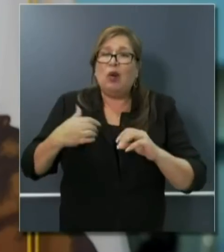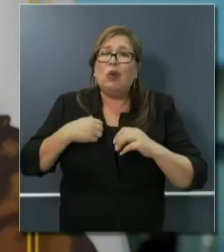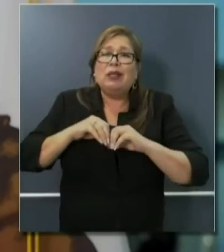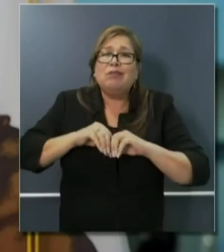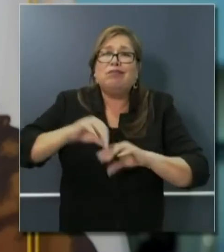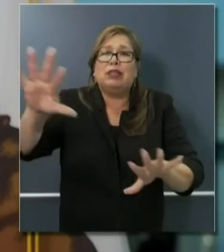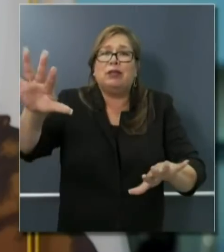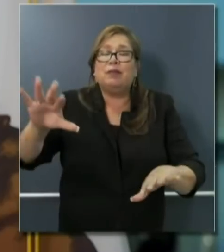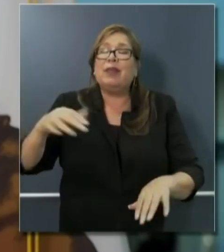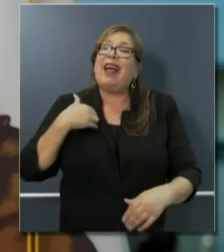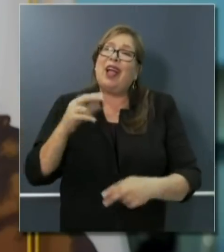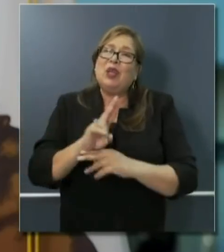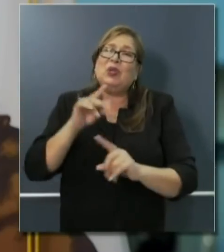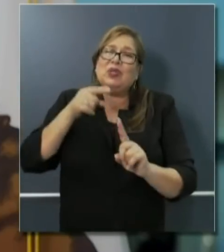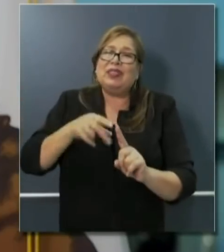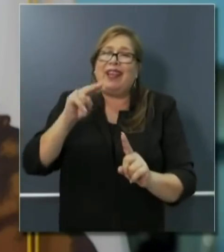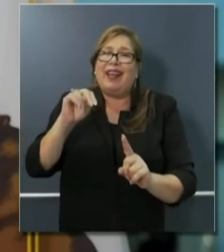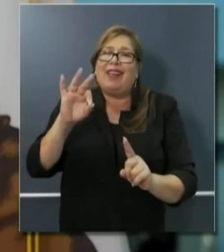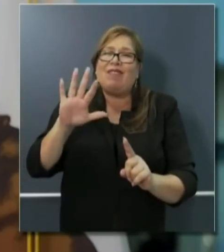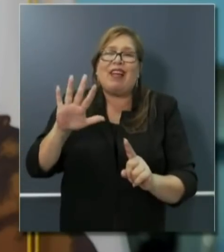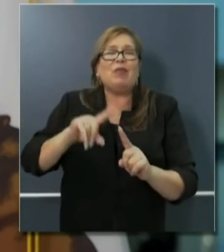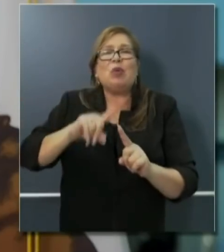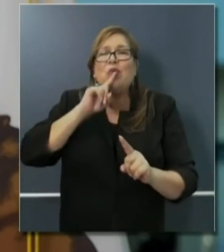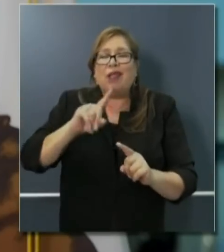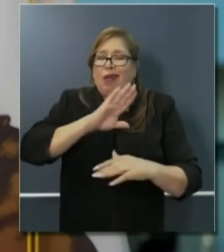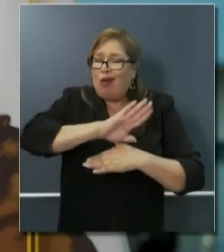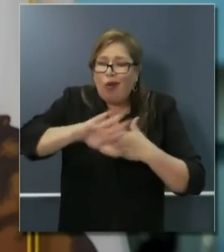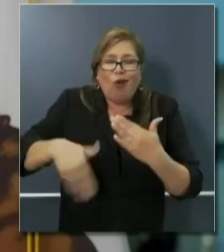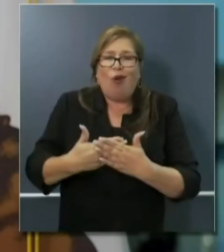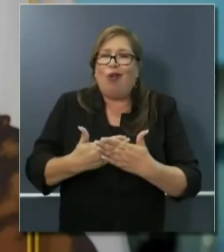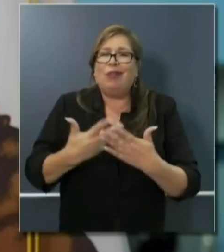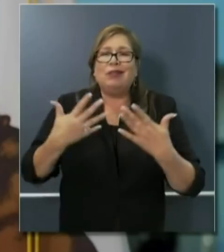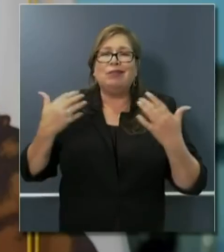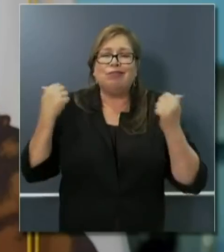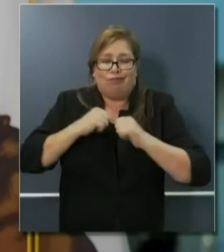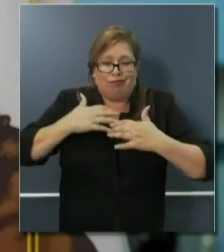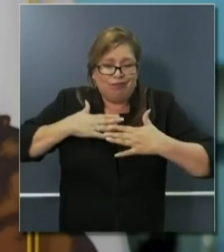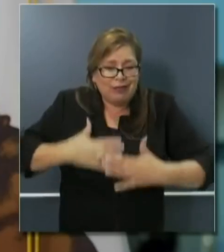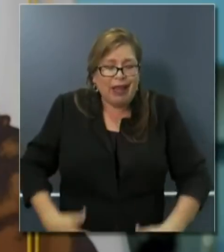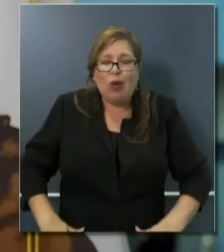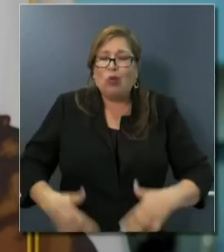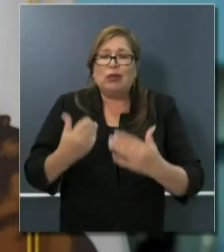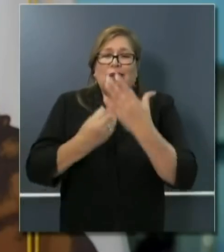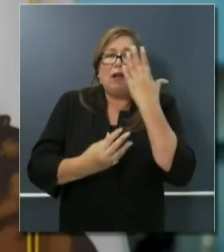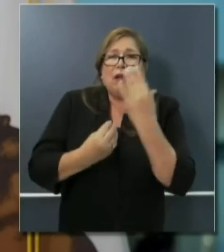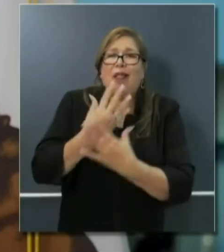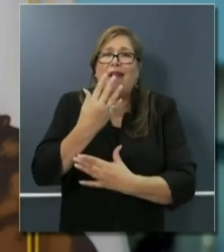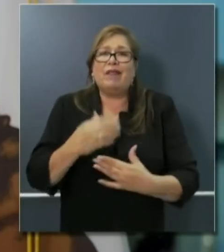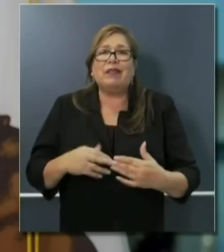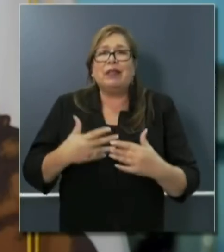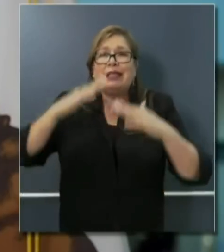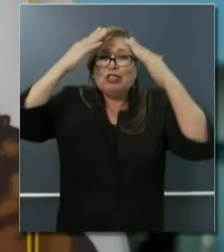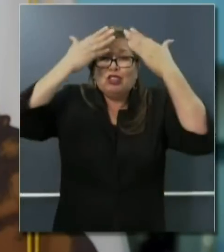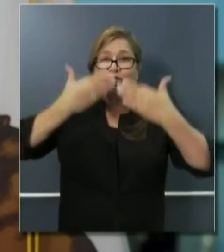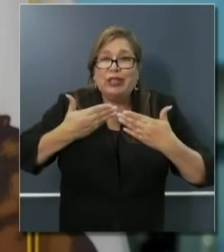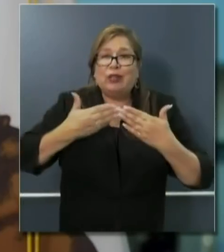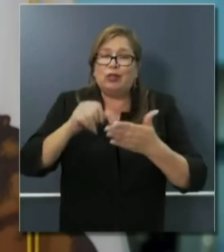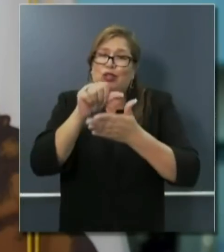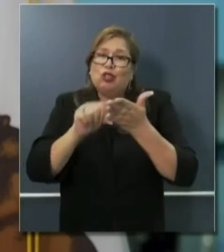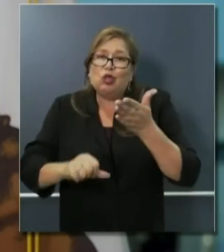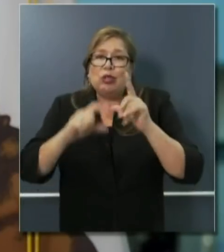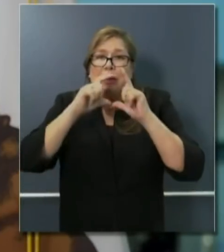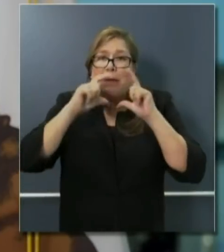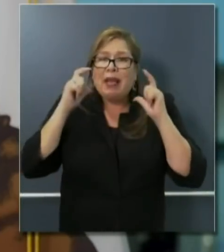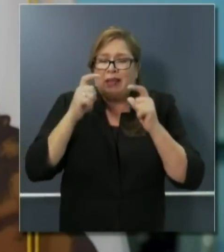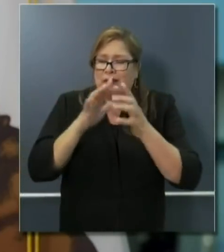for all of the other protective gear that is required, the coveralls, the gowns, the glove sets, and the shields and the surgical